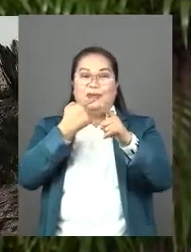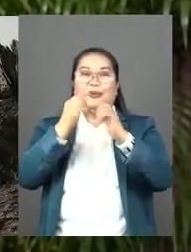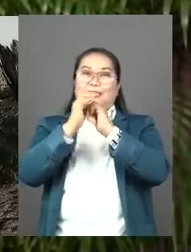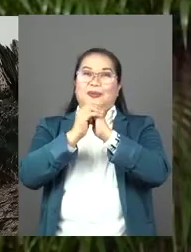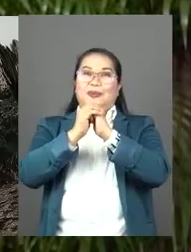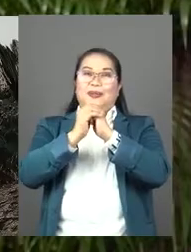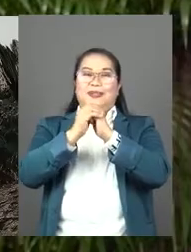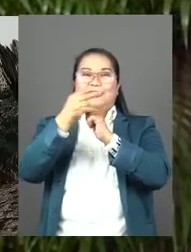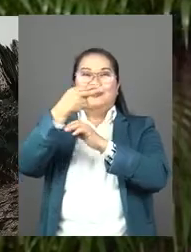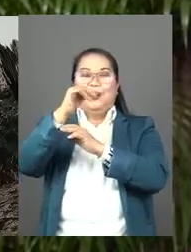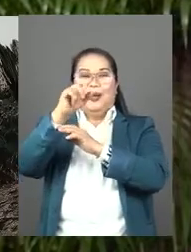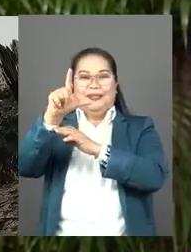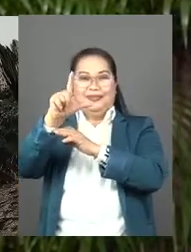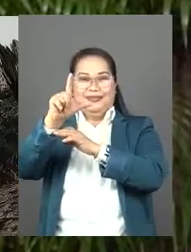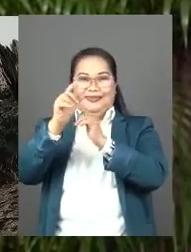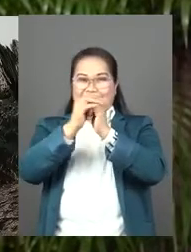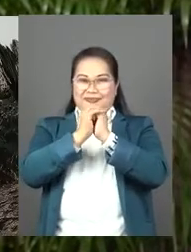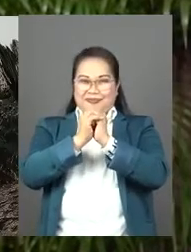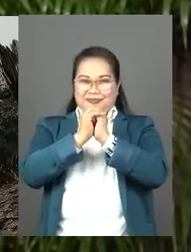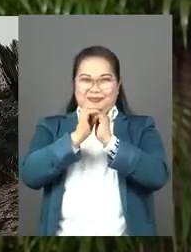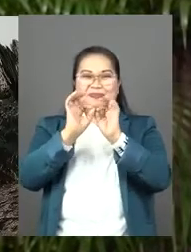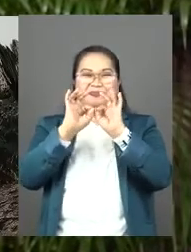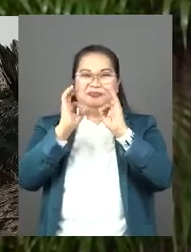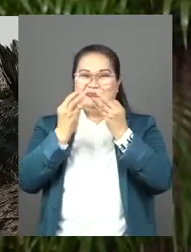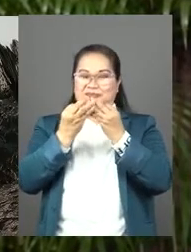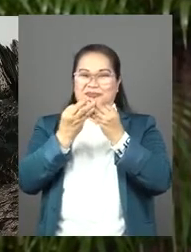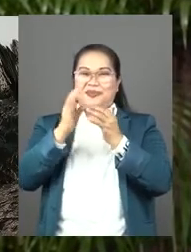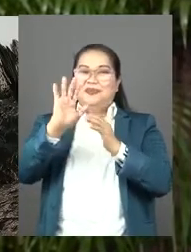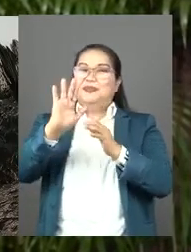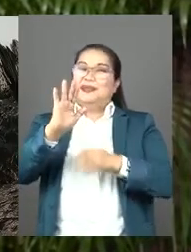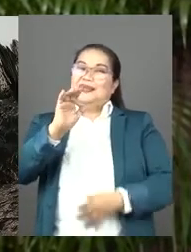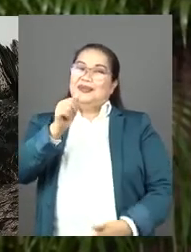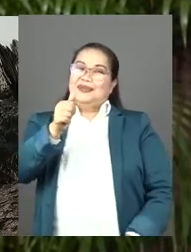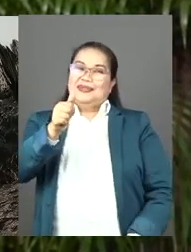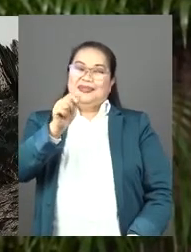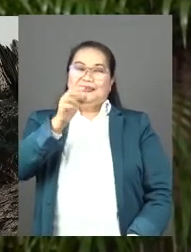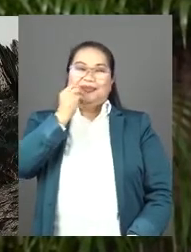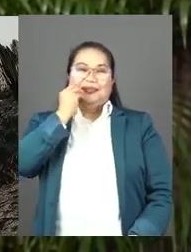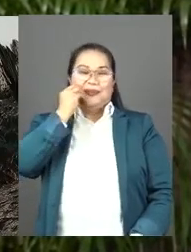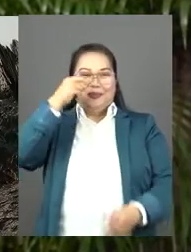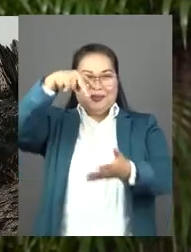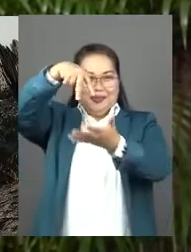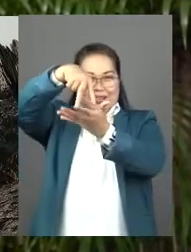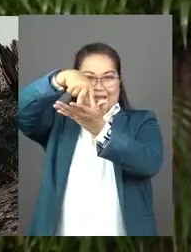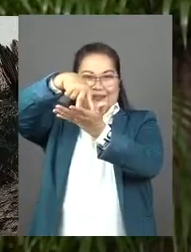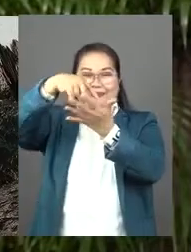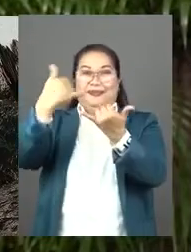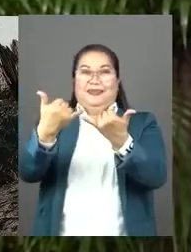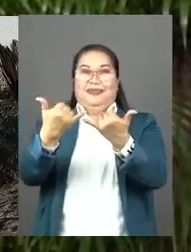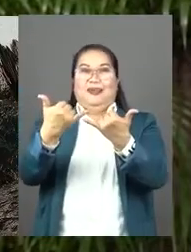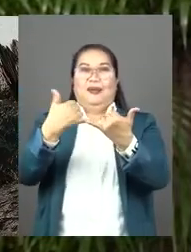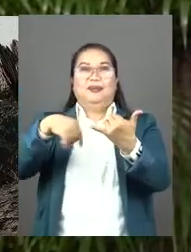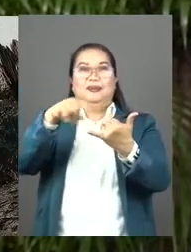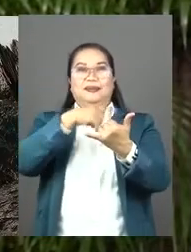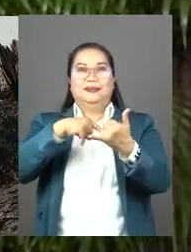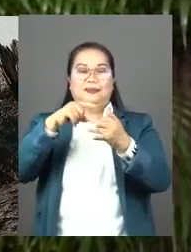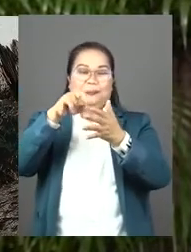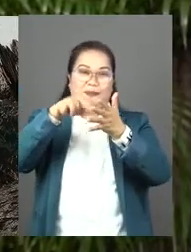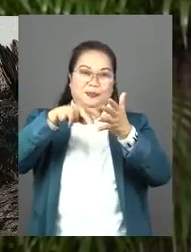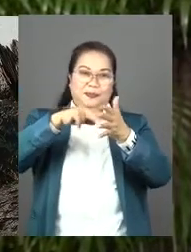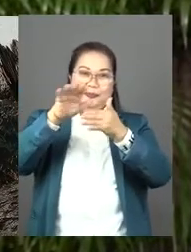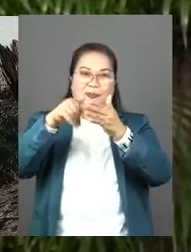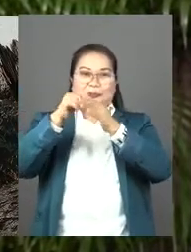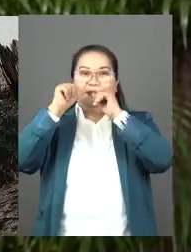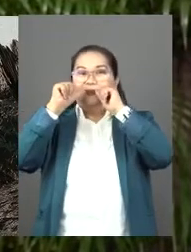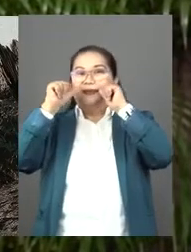hall and those who are worshiping as a family or by yourself at home to stand at this point. And we will read aloud